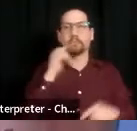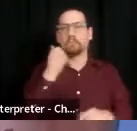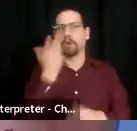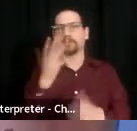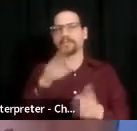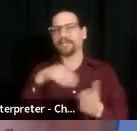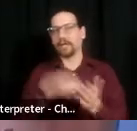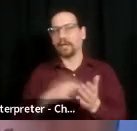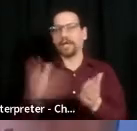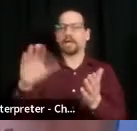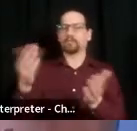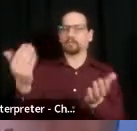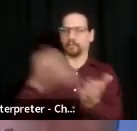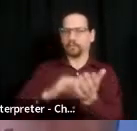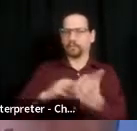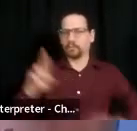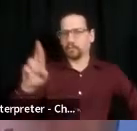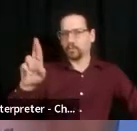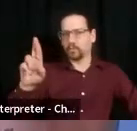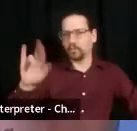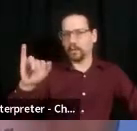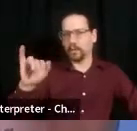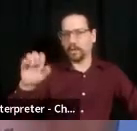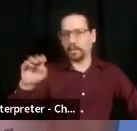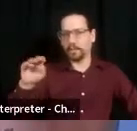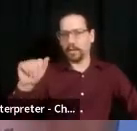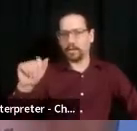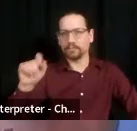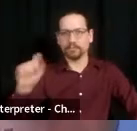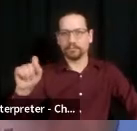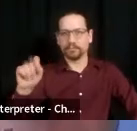www.riema.ri.gov. Before I turn it over to our